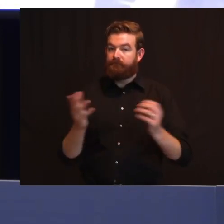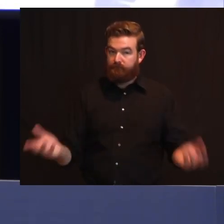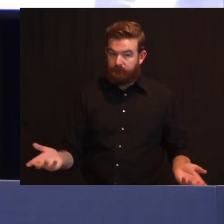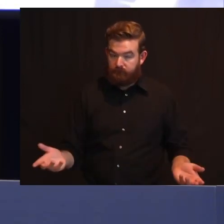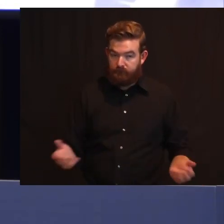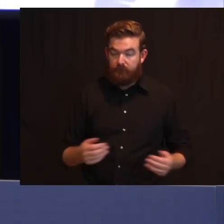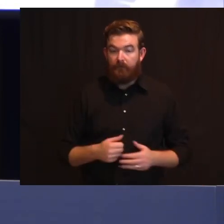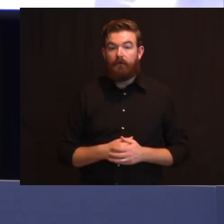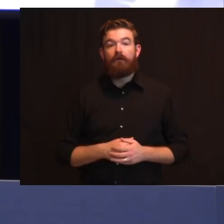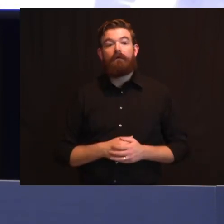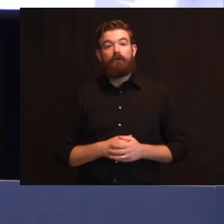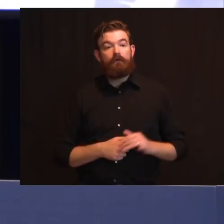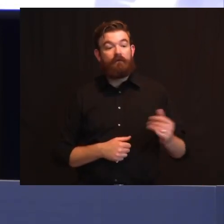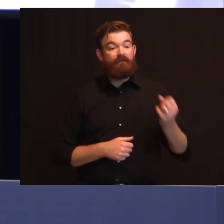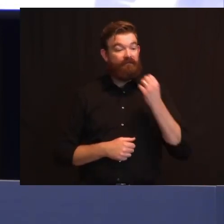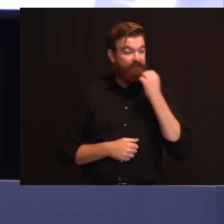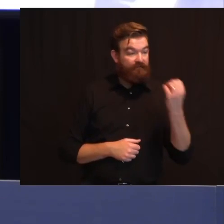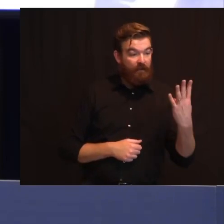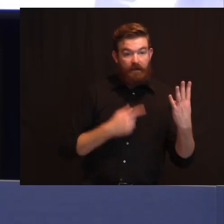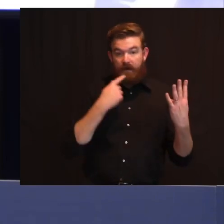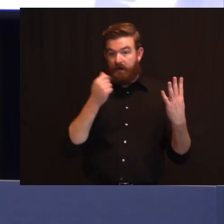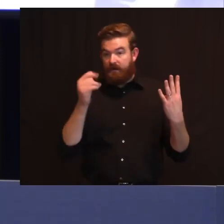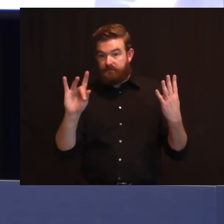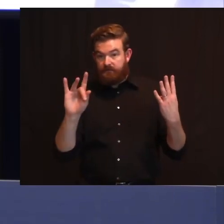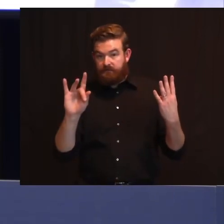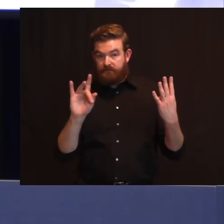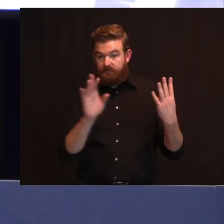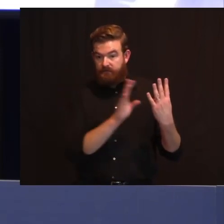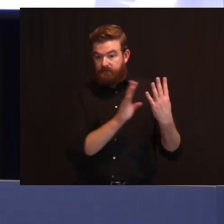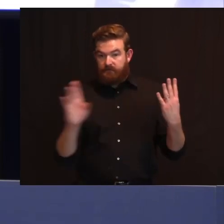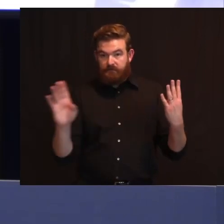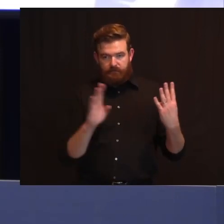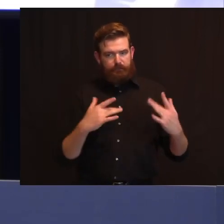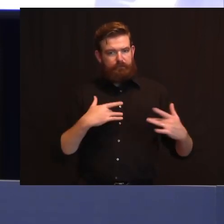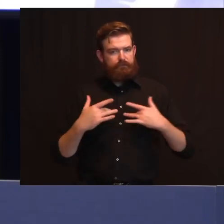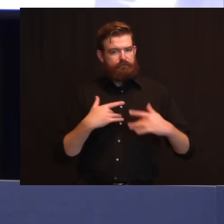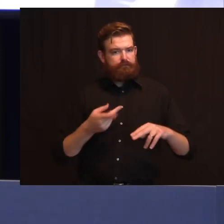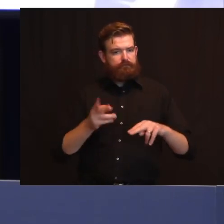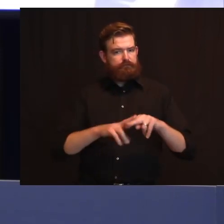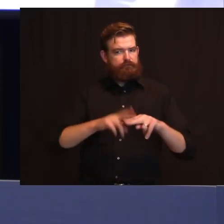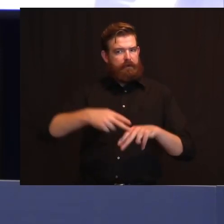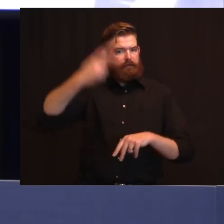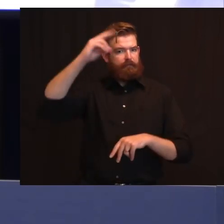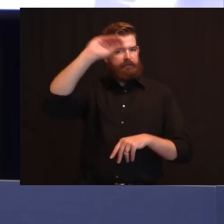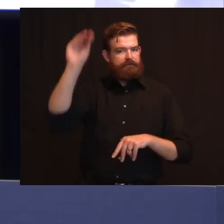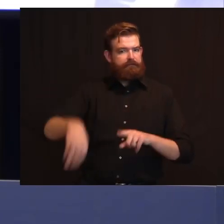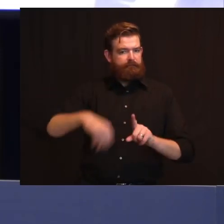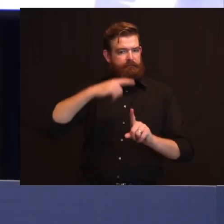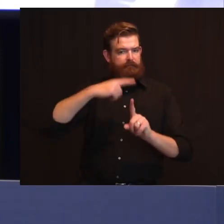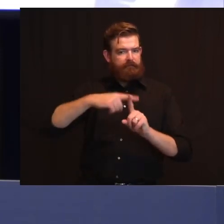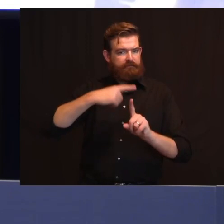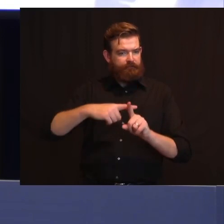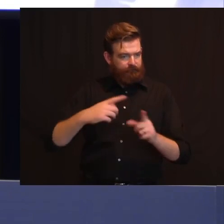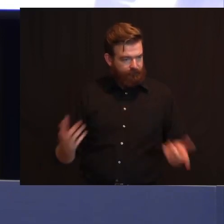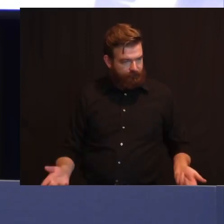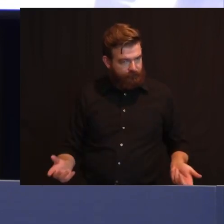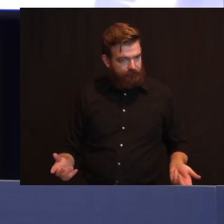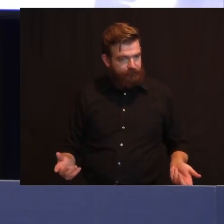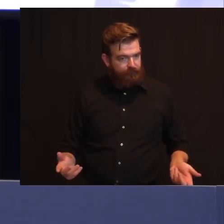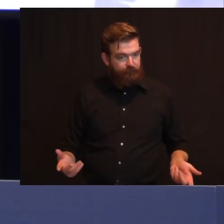is another population we are concerned about given their high percent positivity. Whether in school or spending time with friends,